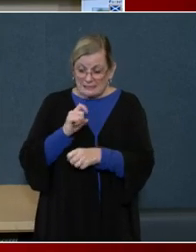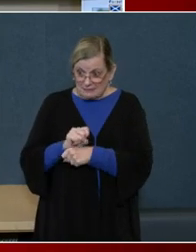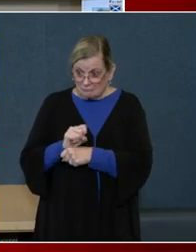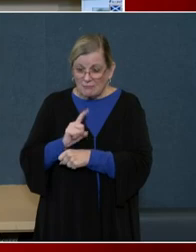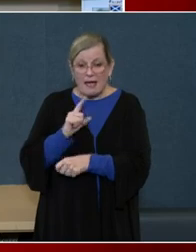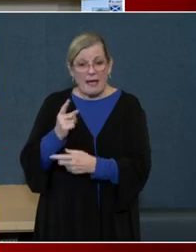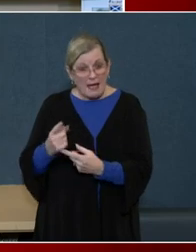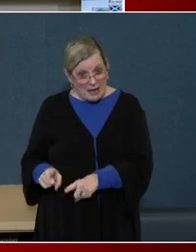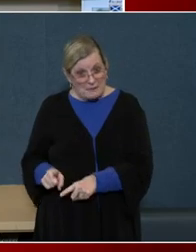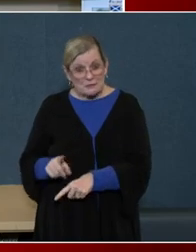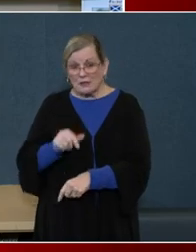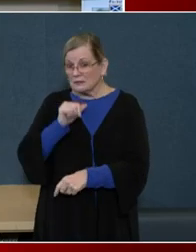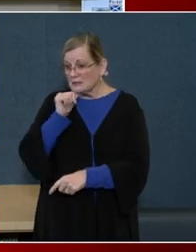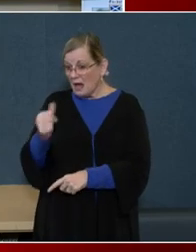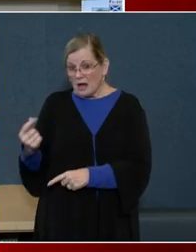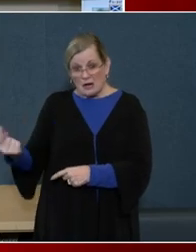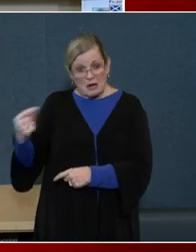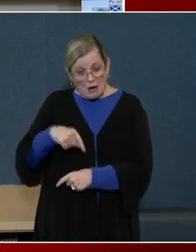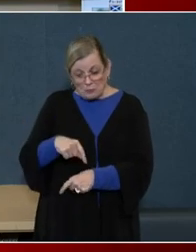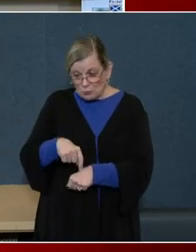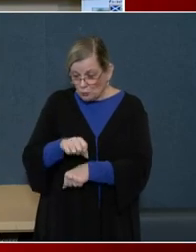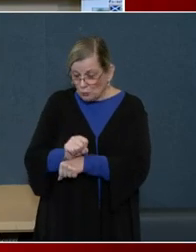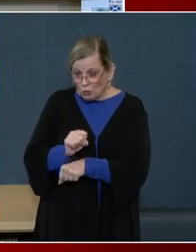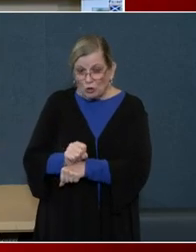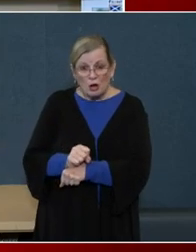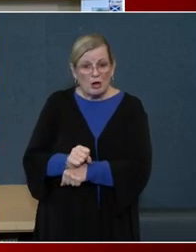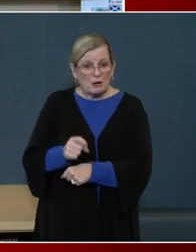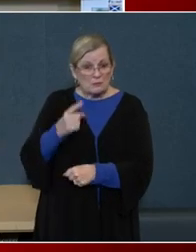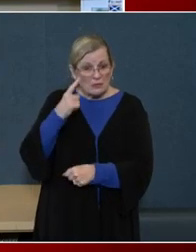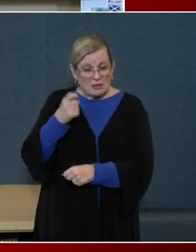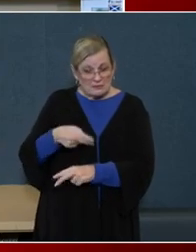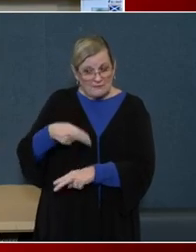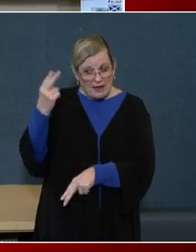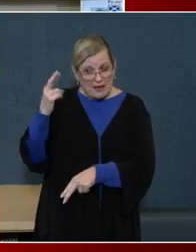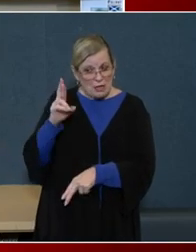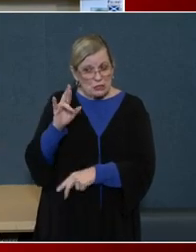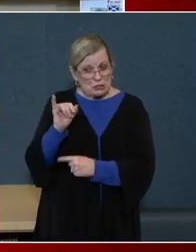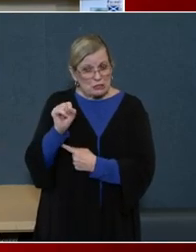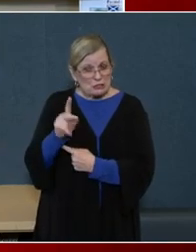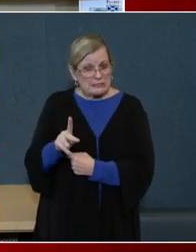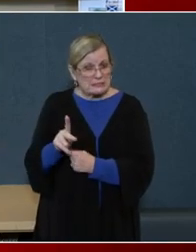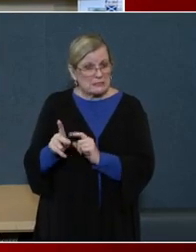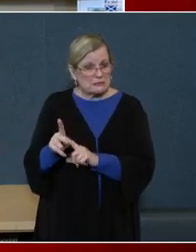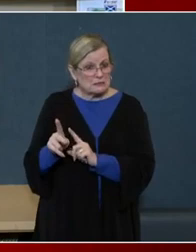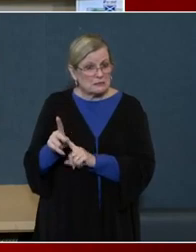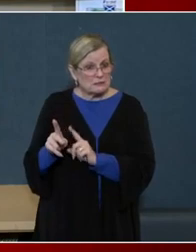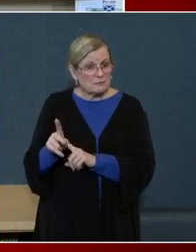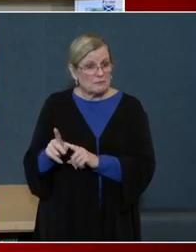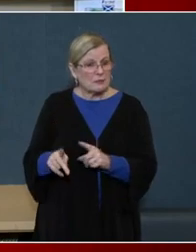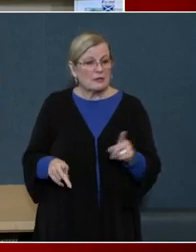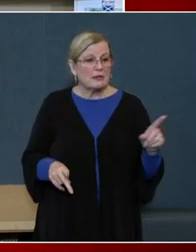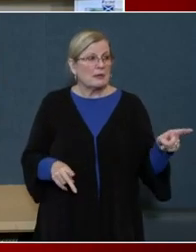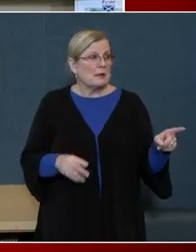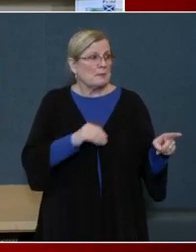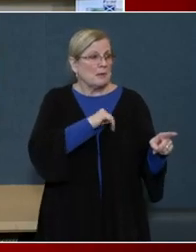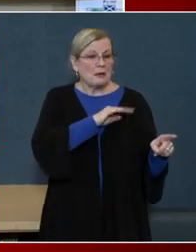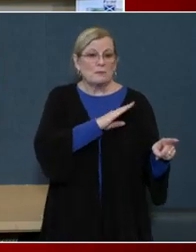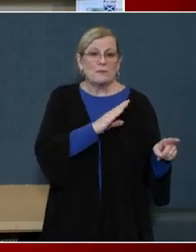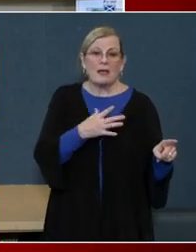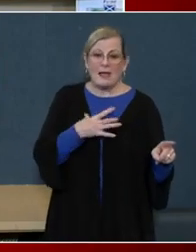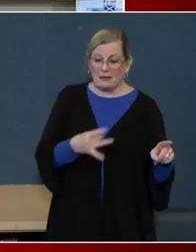showing up for work when he's a very potentially a high COVID risk? The White House enforces